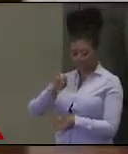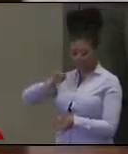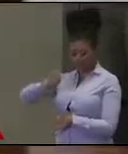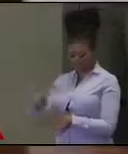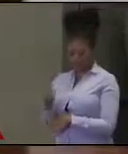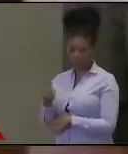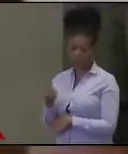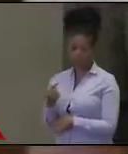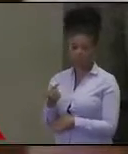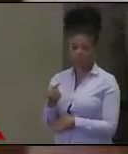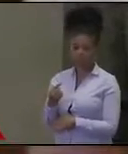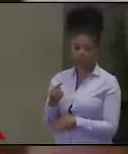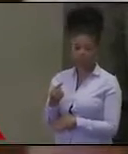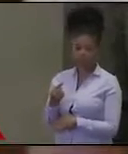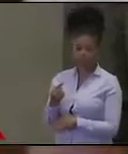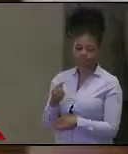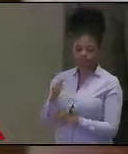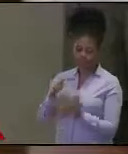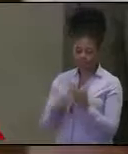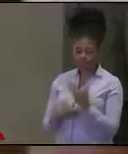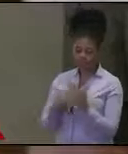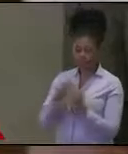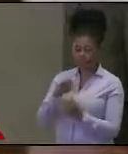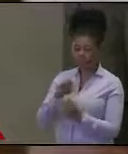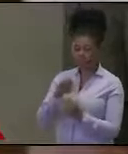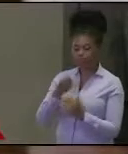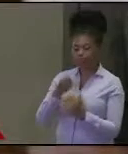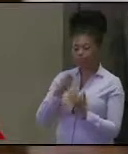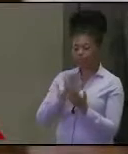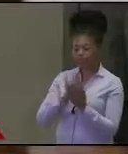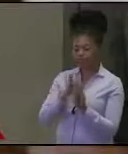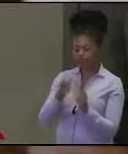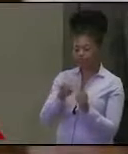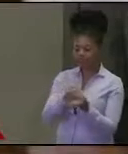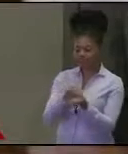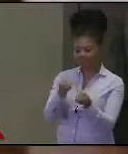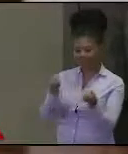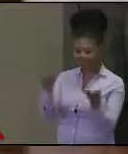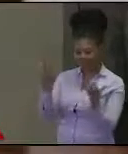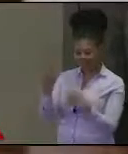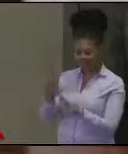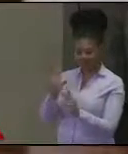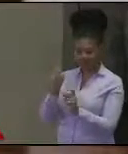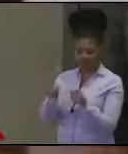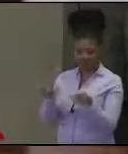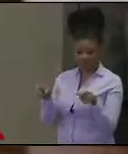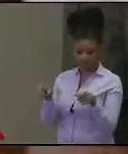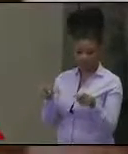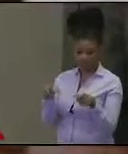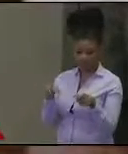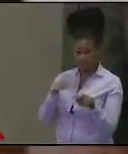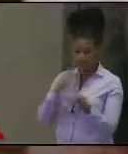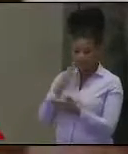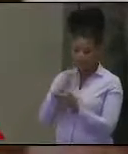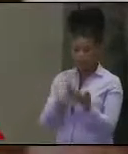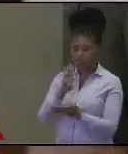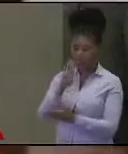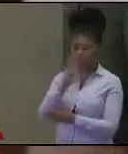419,000 low-cost houses units have been built and handed over to our people. It's almost $500